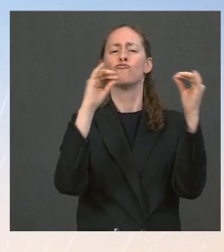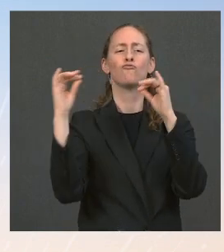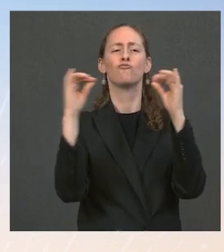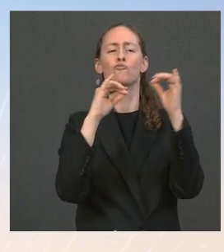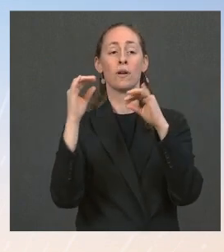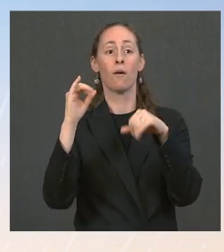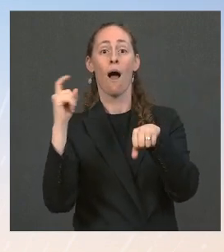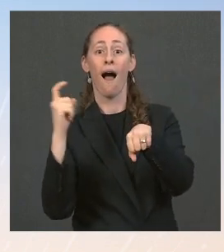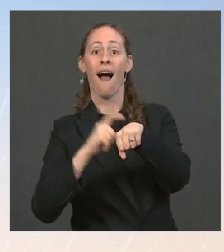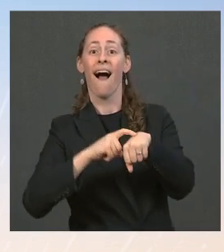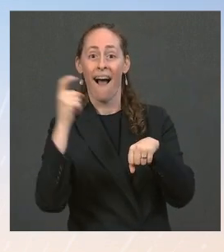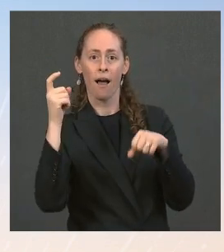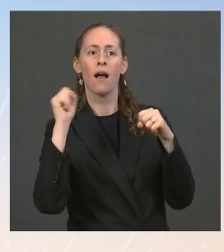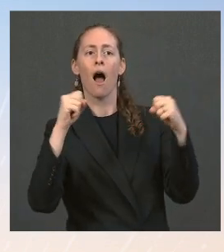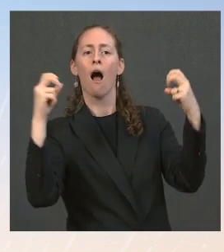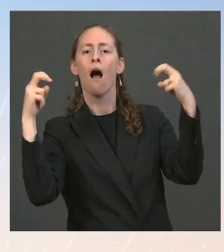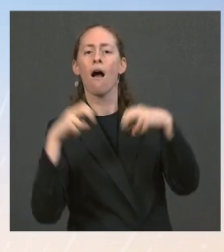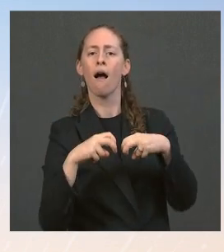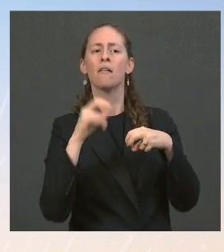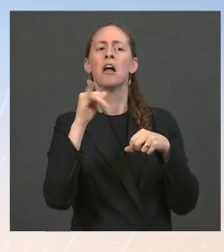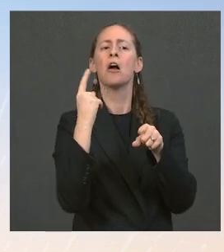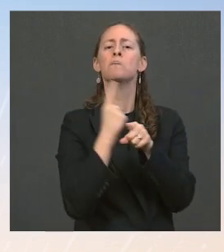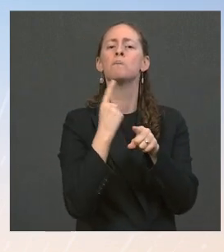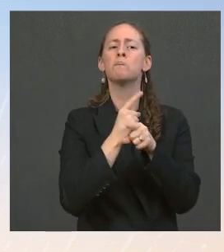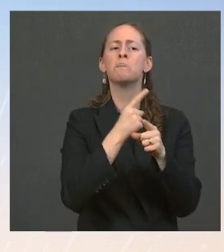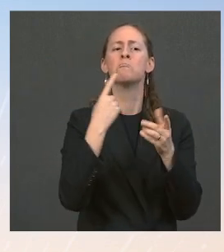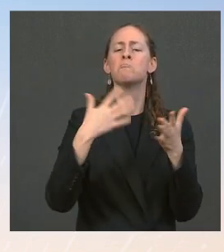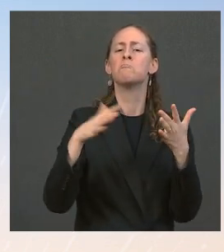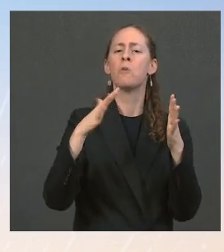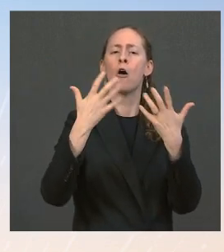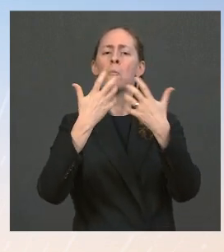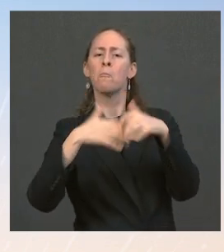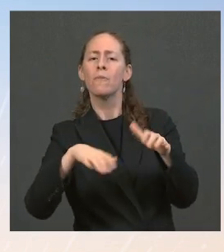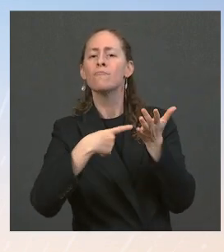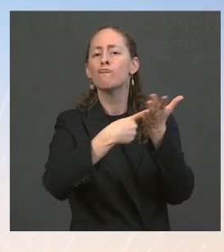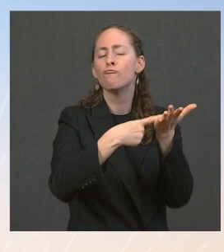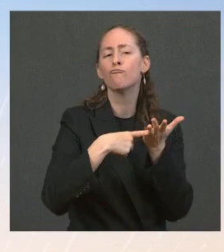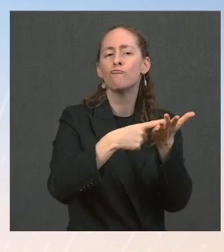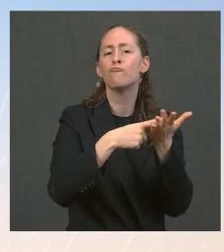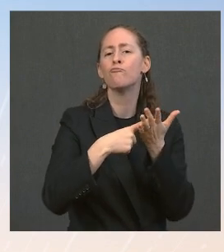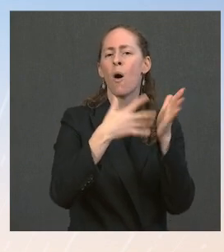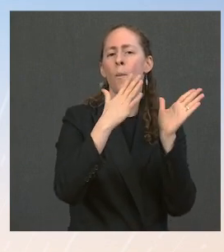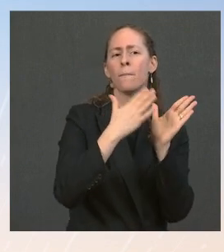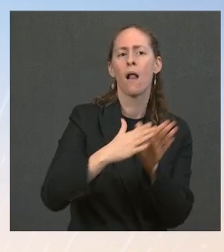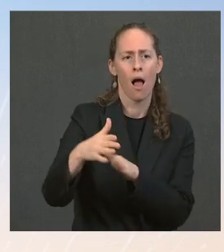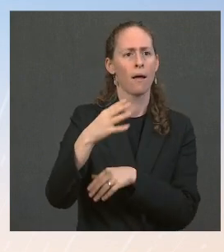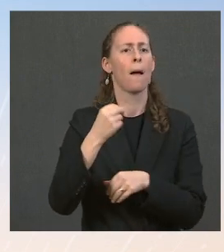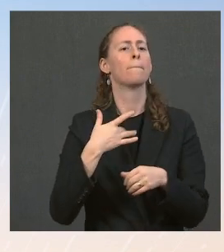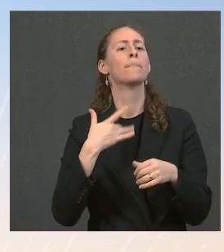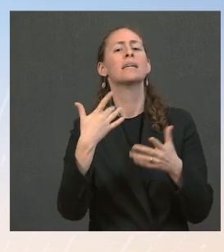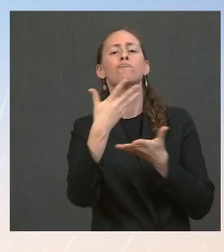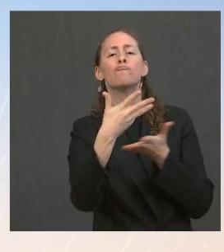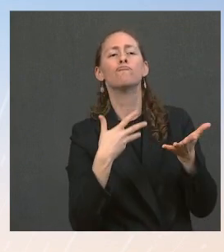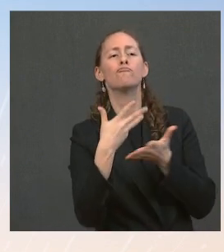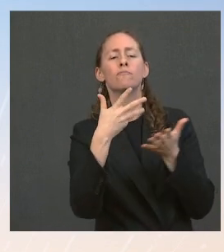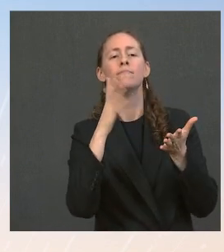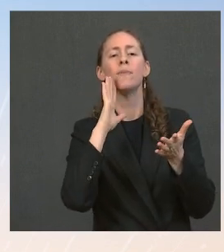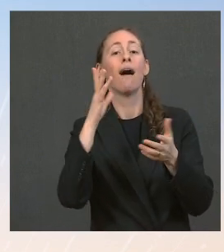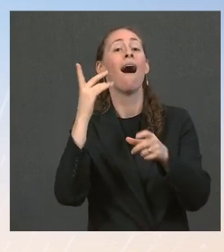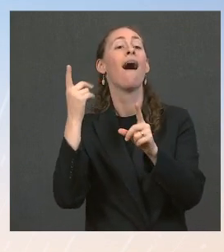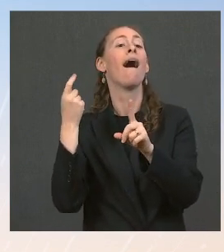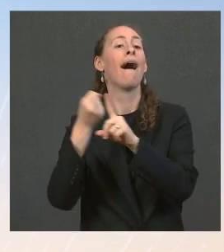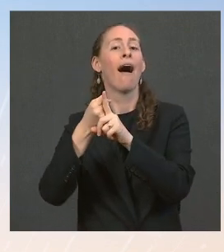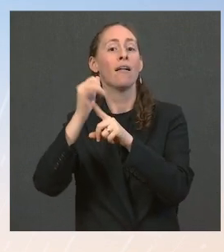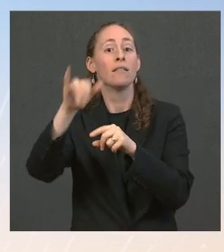was something that was naturally discussed in advance, but also natural for the president to raise that and discuss it at the leader